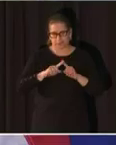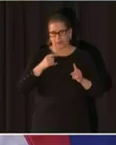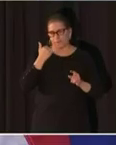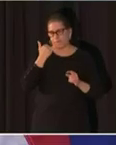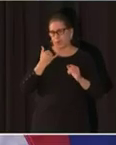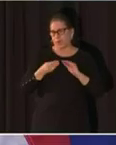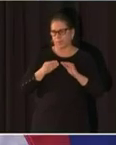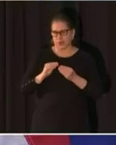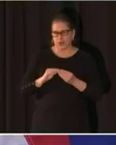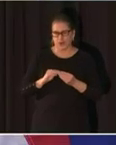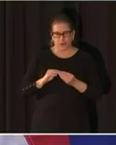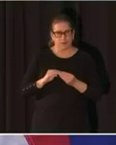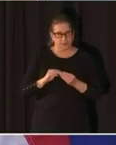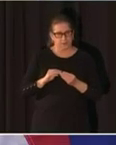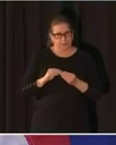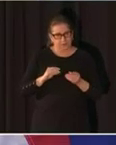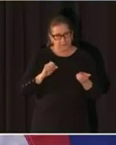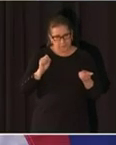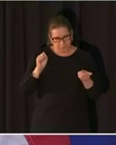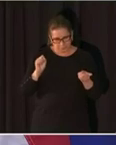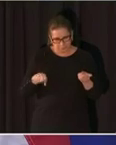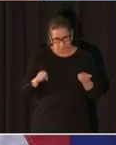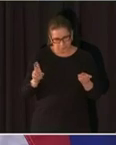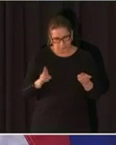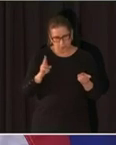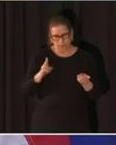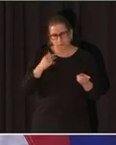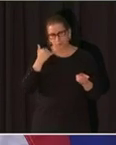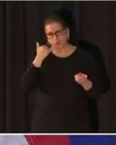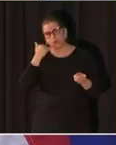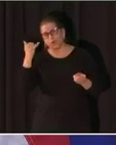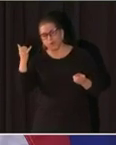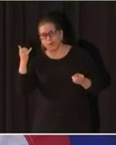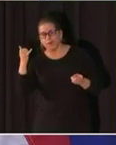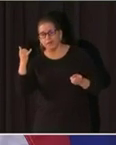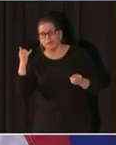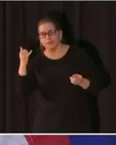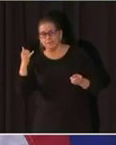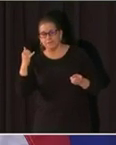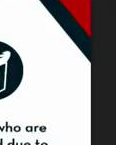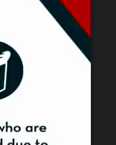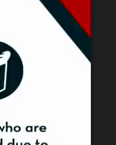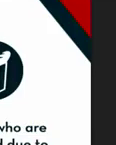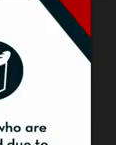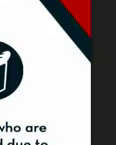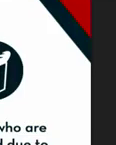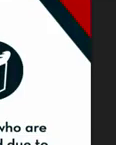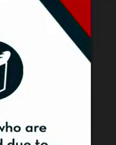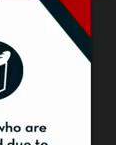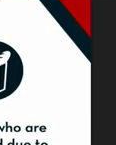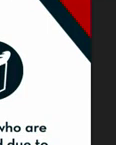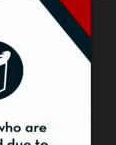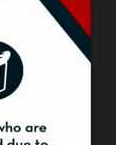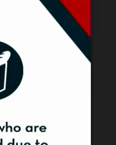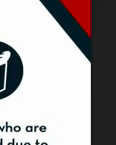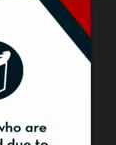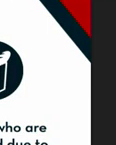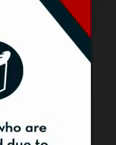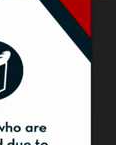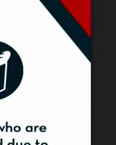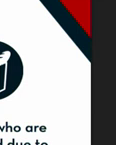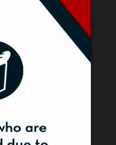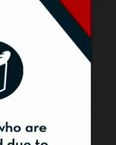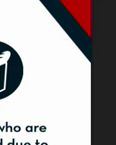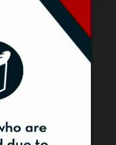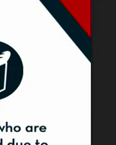So I make these numbers available for people who directly need the help, but also for neighbors